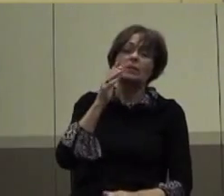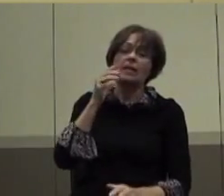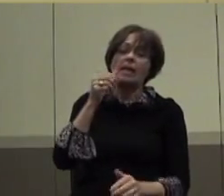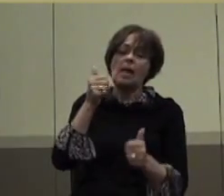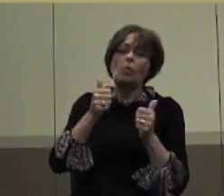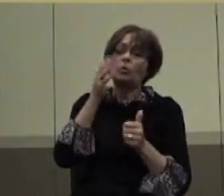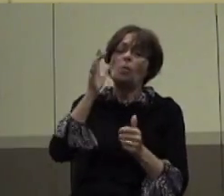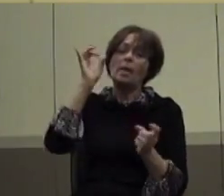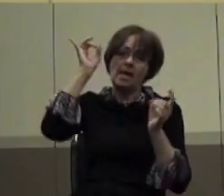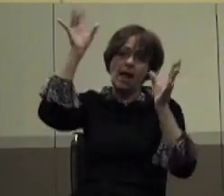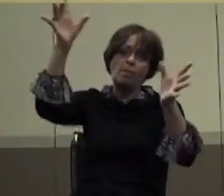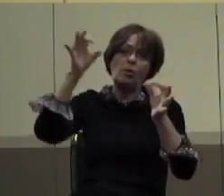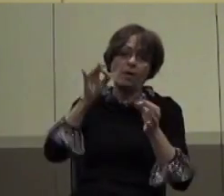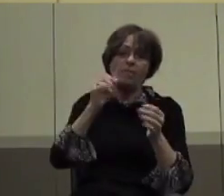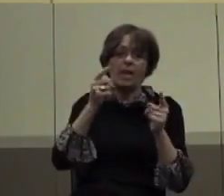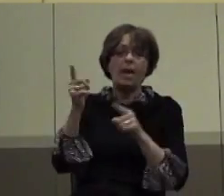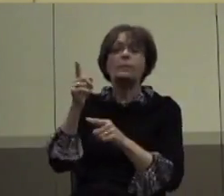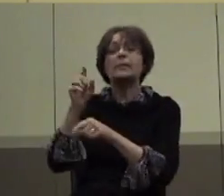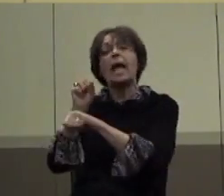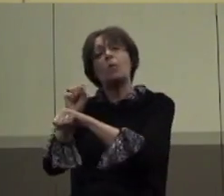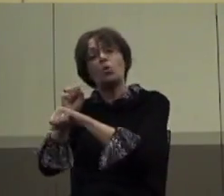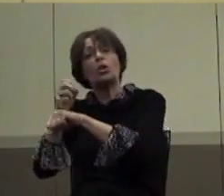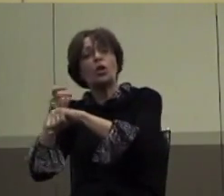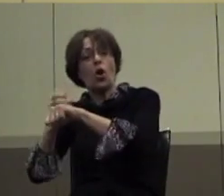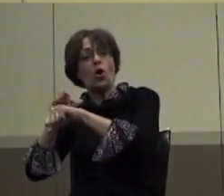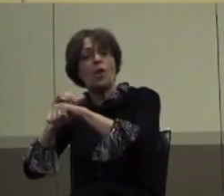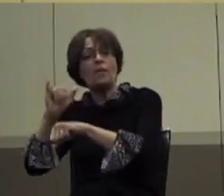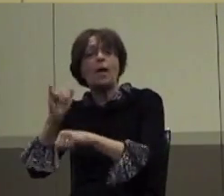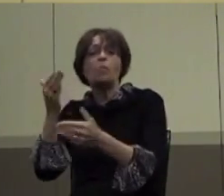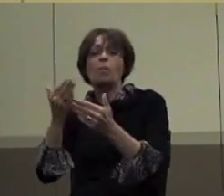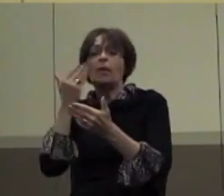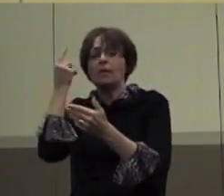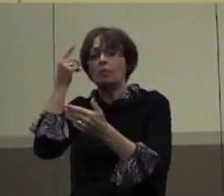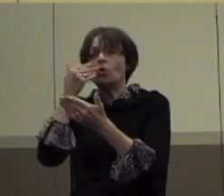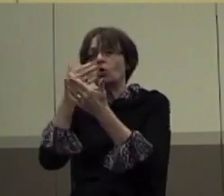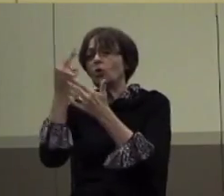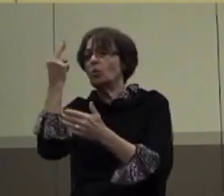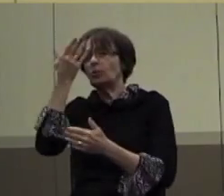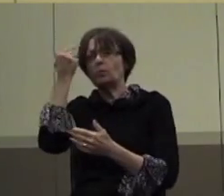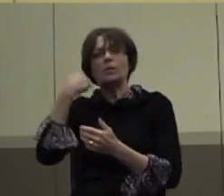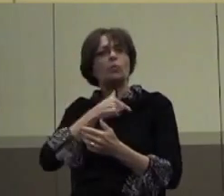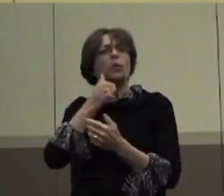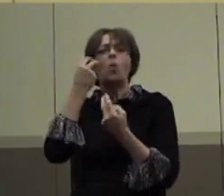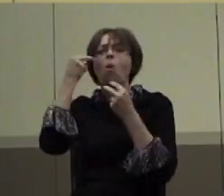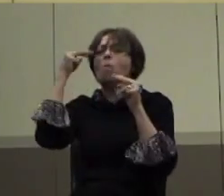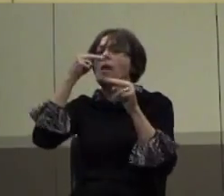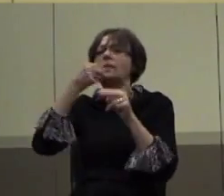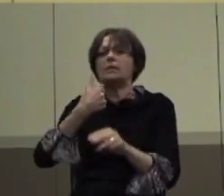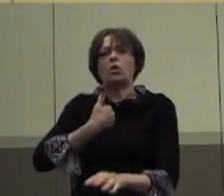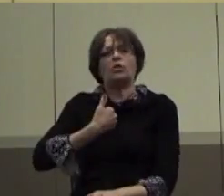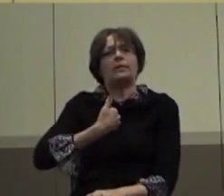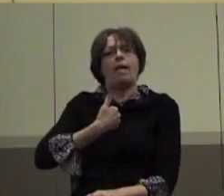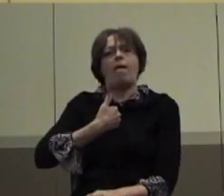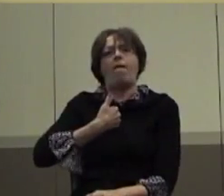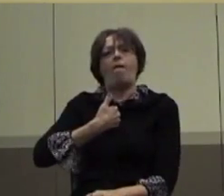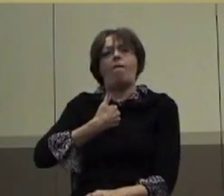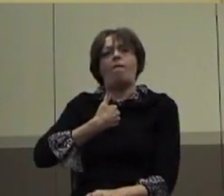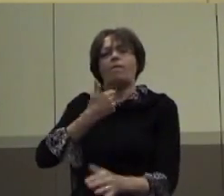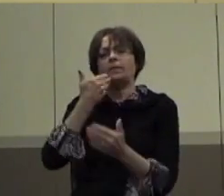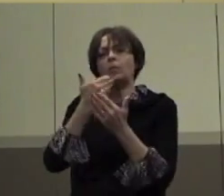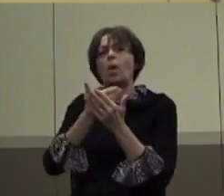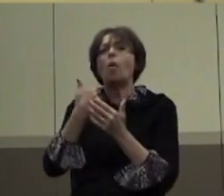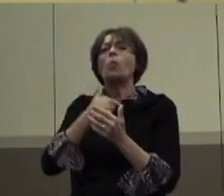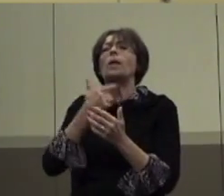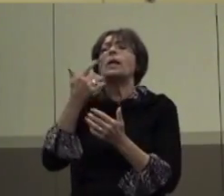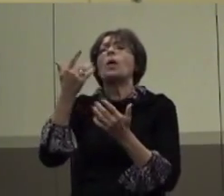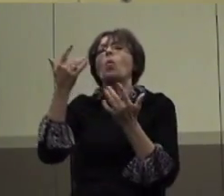But they are working very hard, and probably for good reason, because we do not police ourselves well. We wait for legislators to come